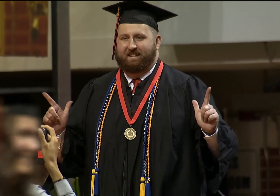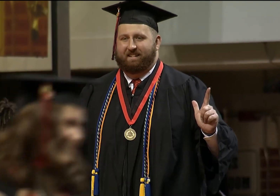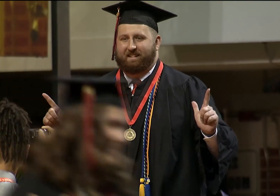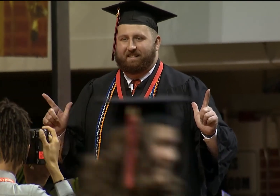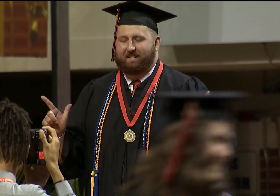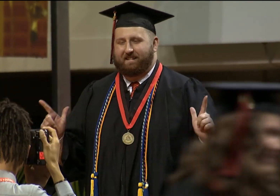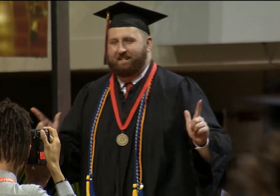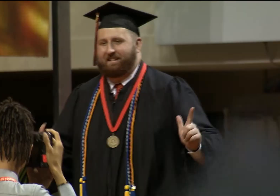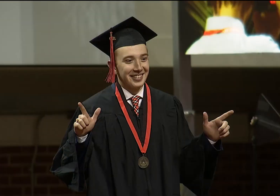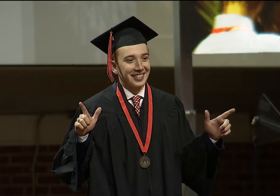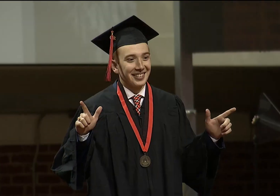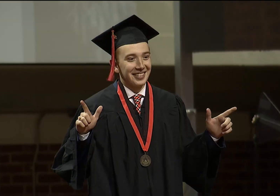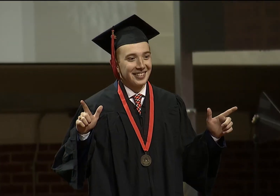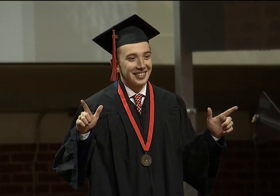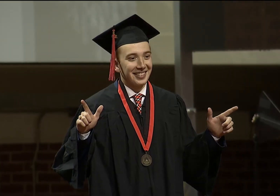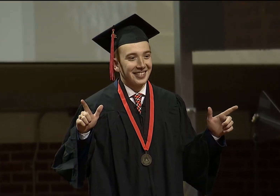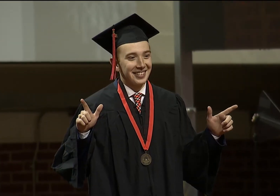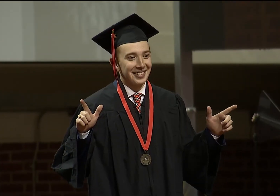Jacob Little.